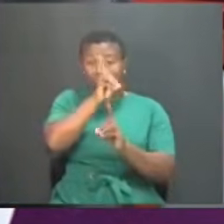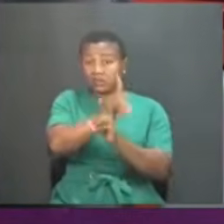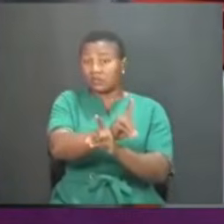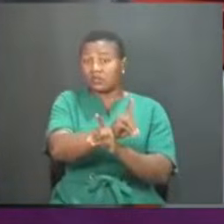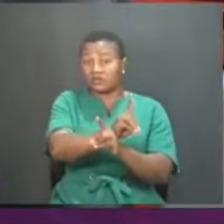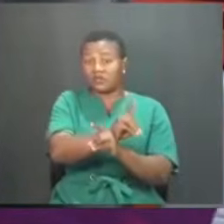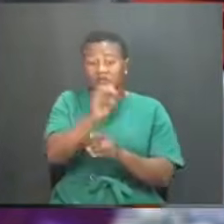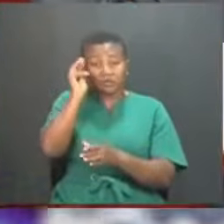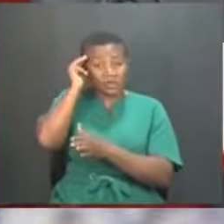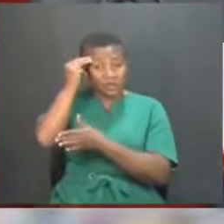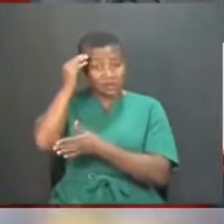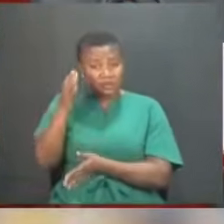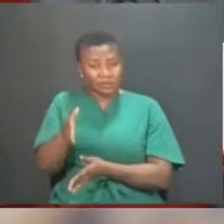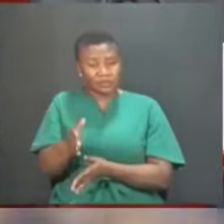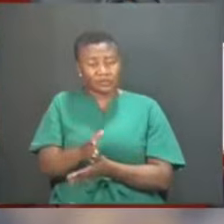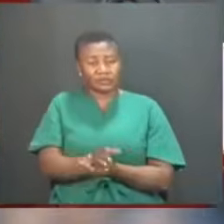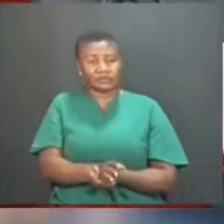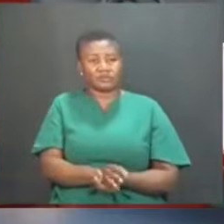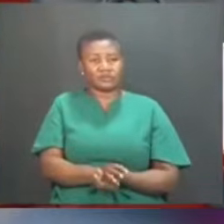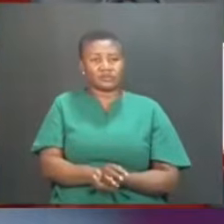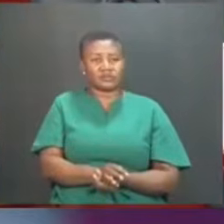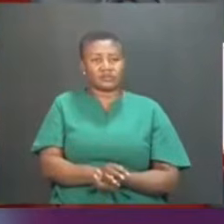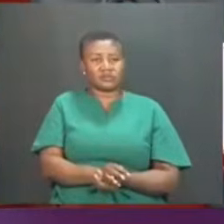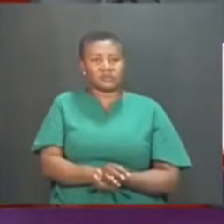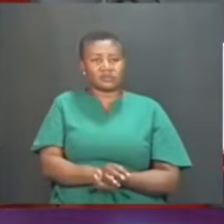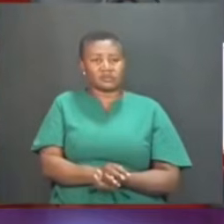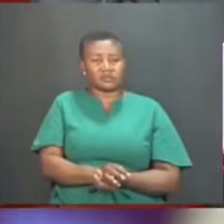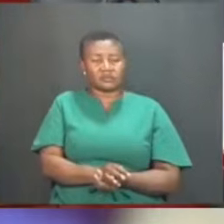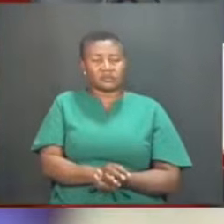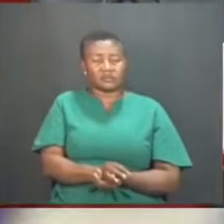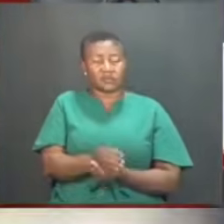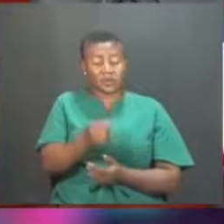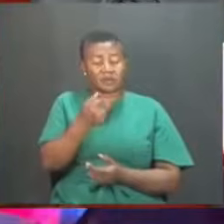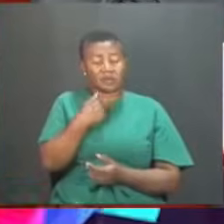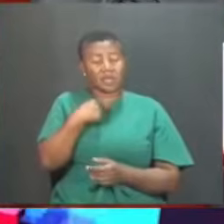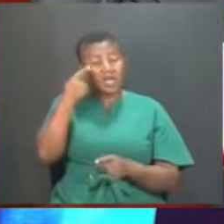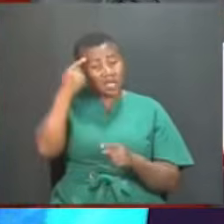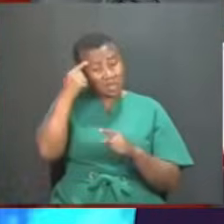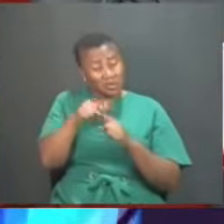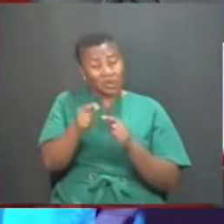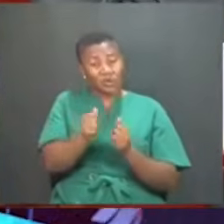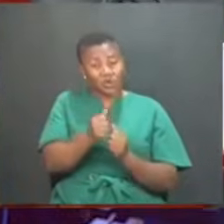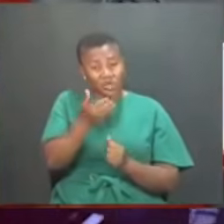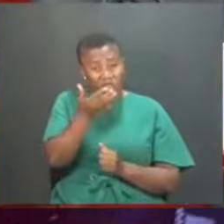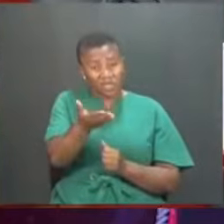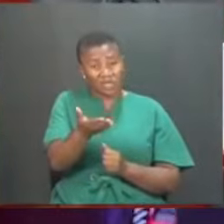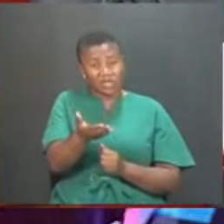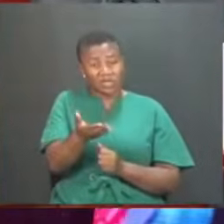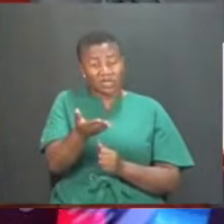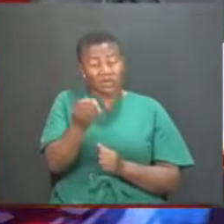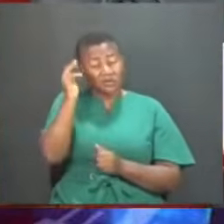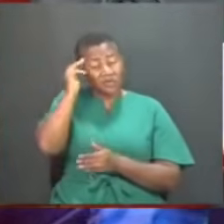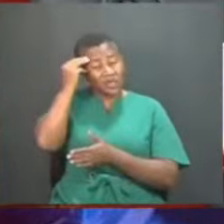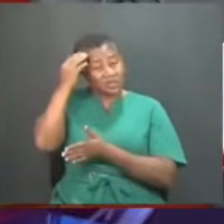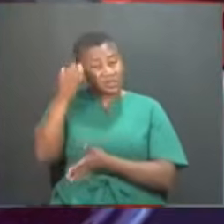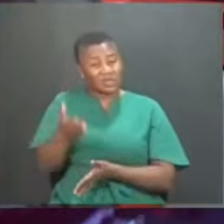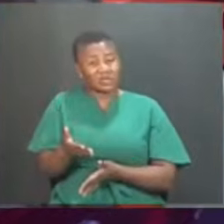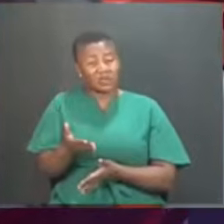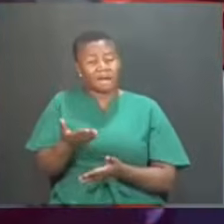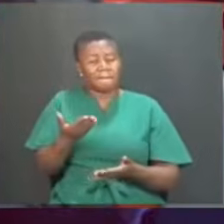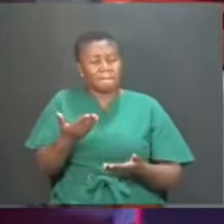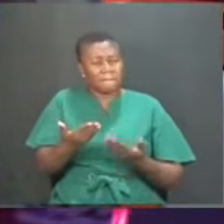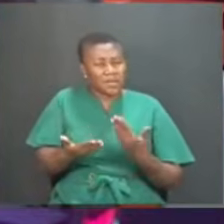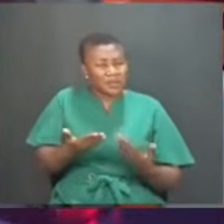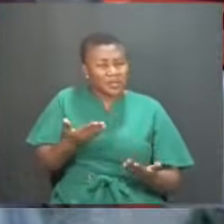humbly submit to the acting Defense Minister that, Minister,